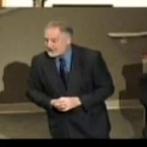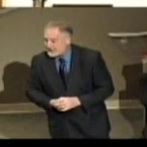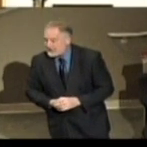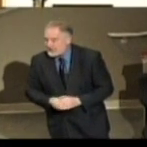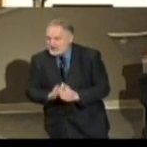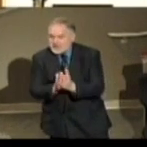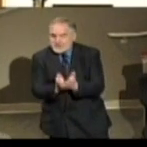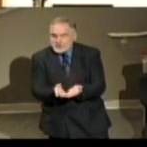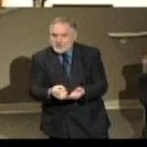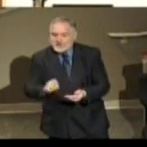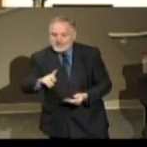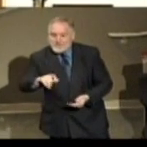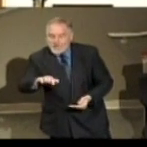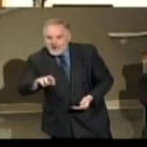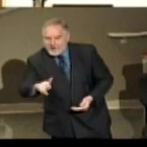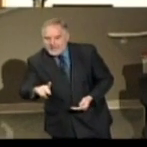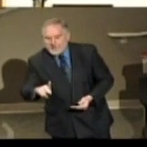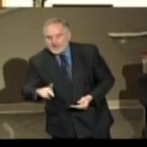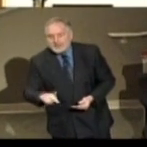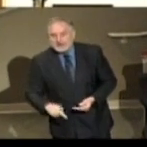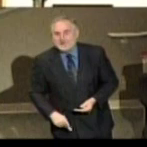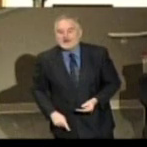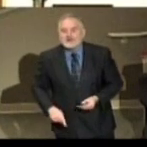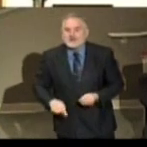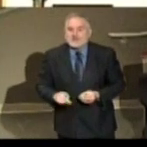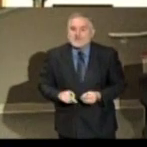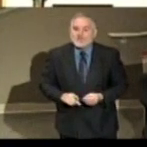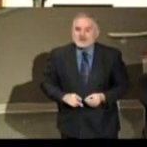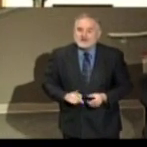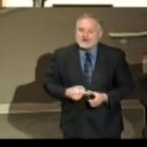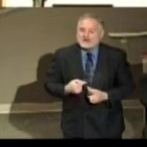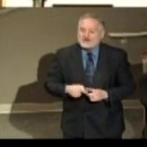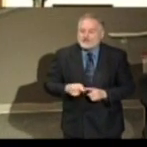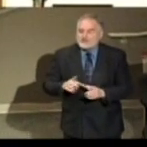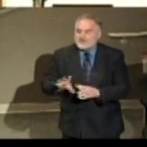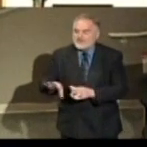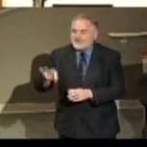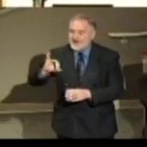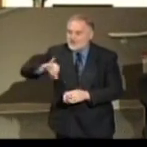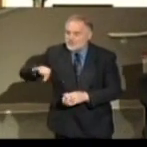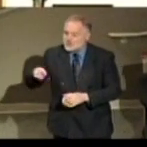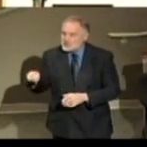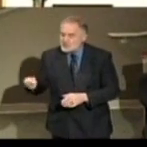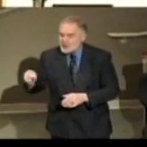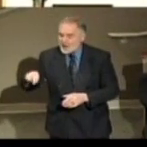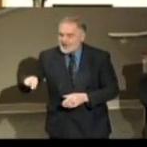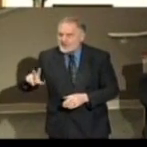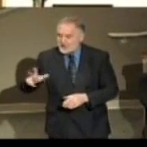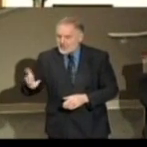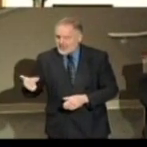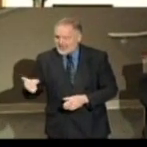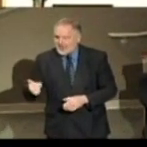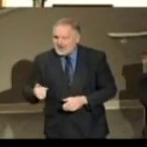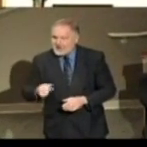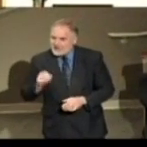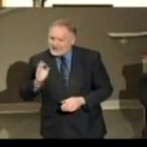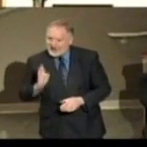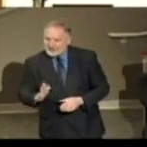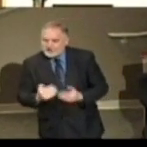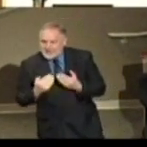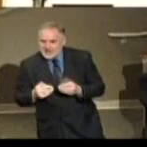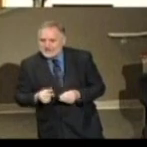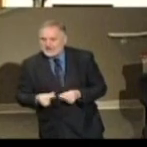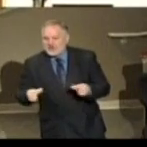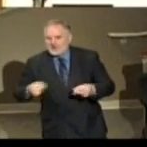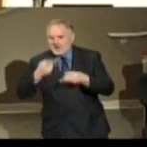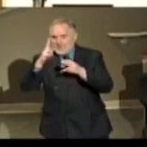The book of Mark. And then keep your finger there, because we're going to go to John 13. John 13. Pastor, thank you for the great